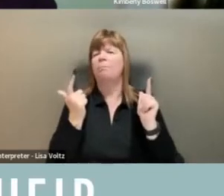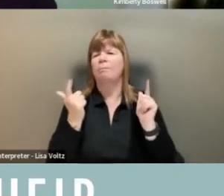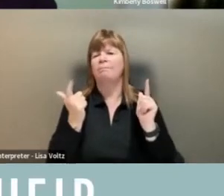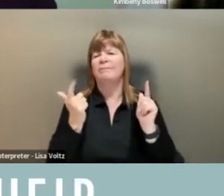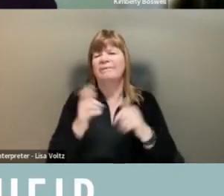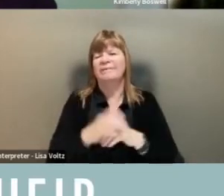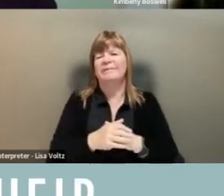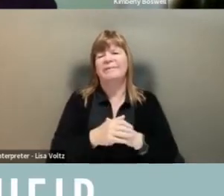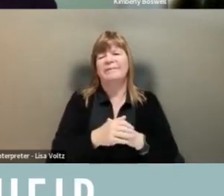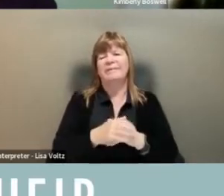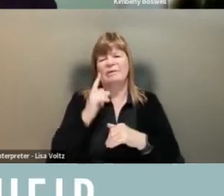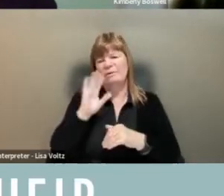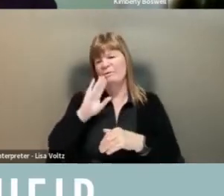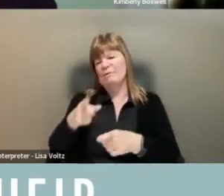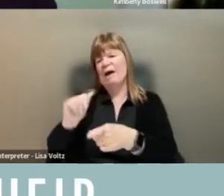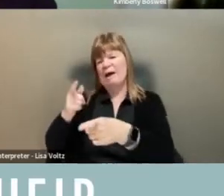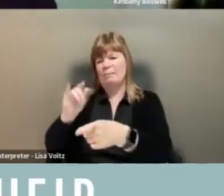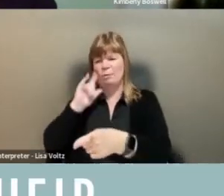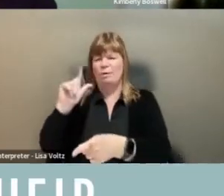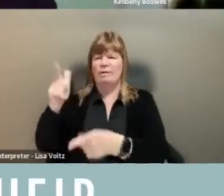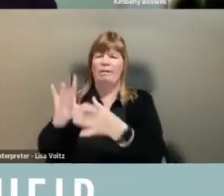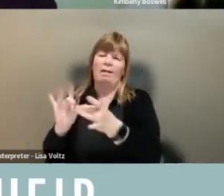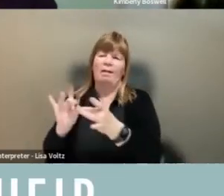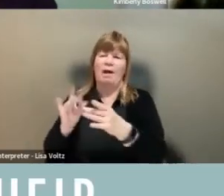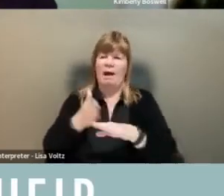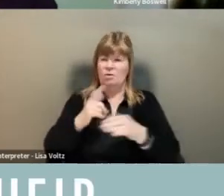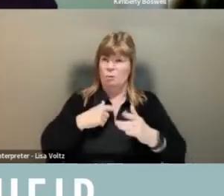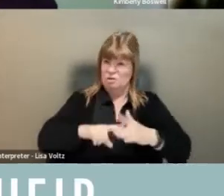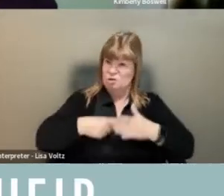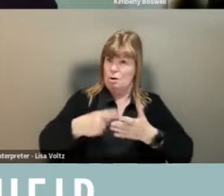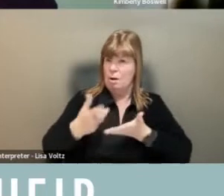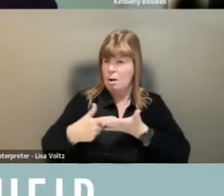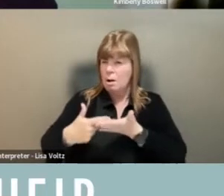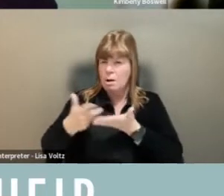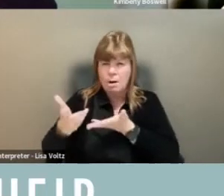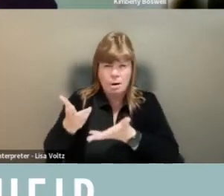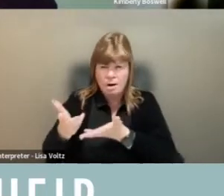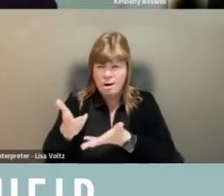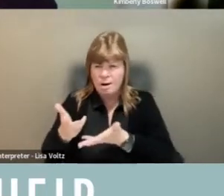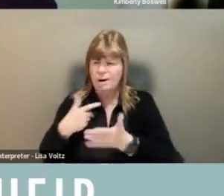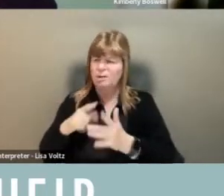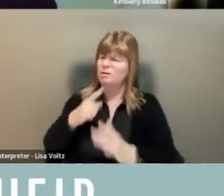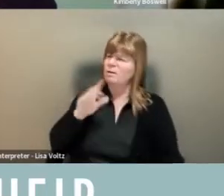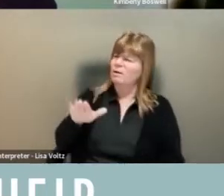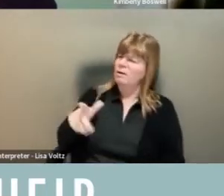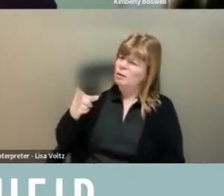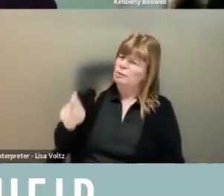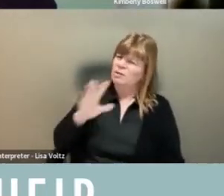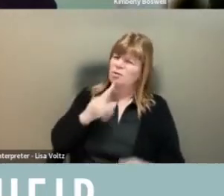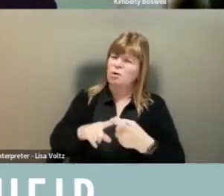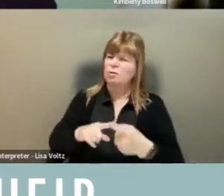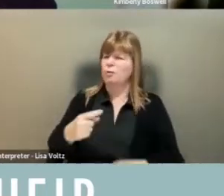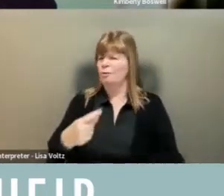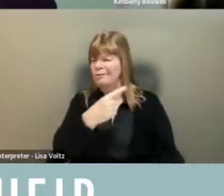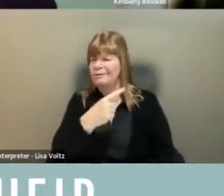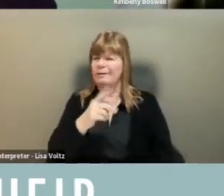hear April talk later. It's like, once we started the conversation, I started saying, well, you need to talk to the